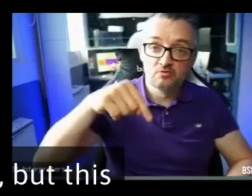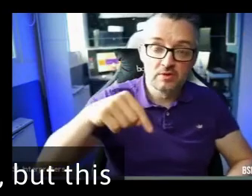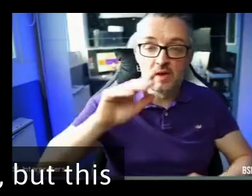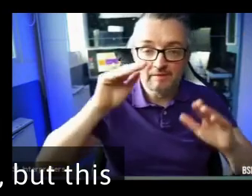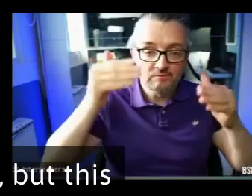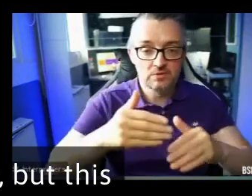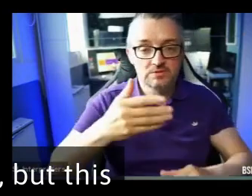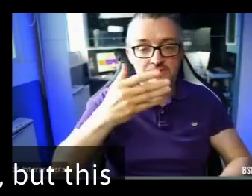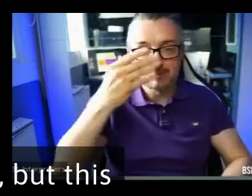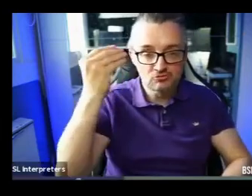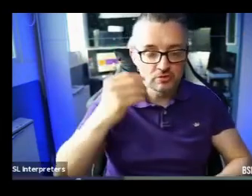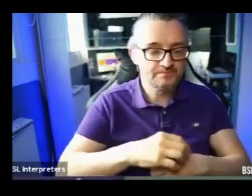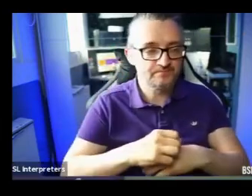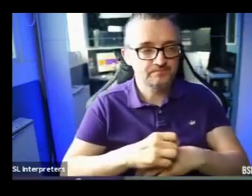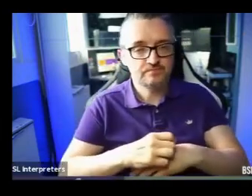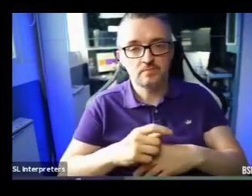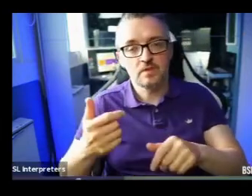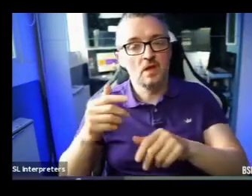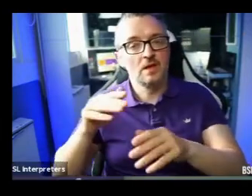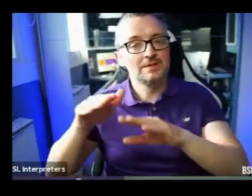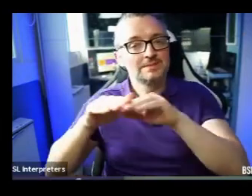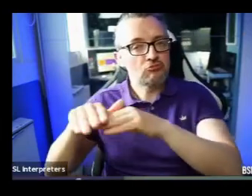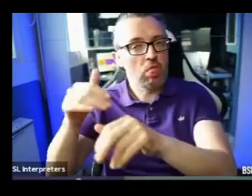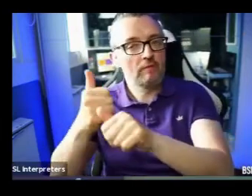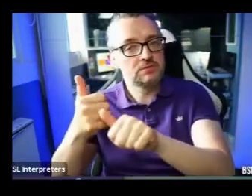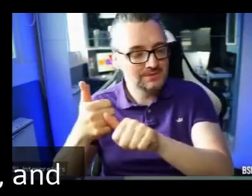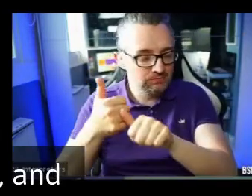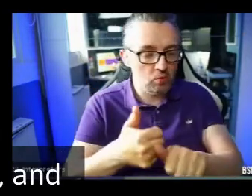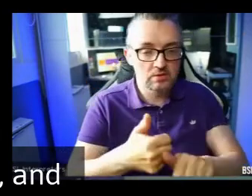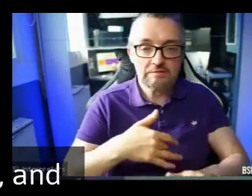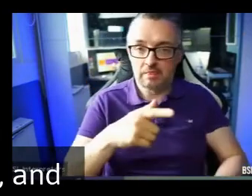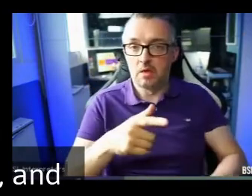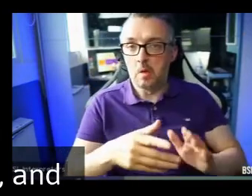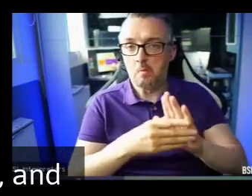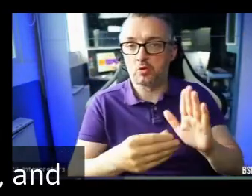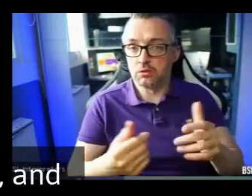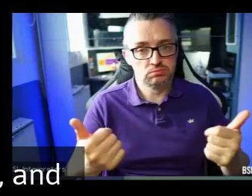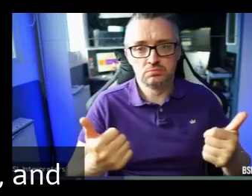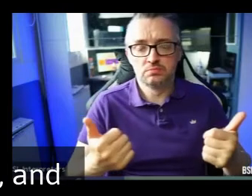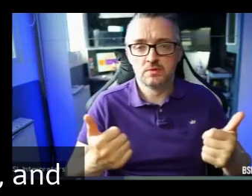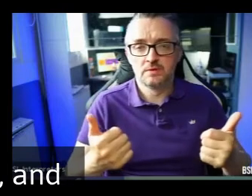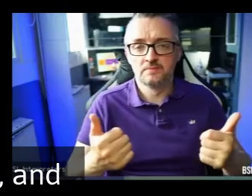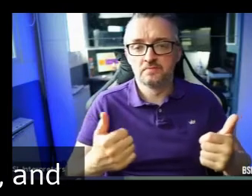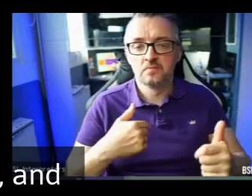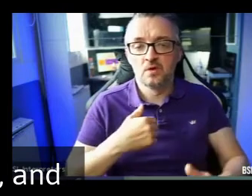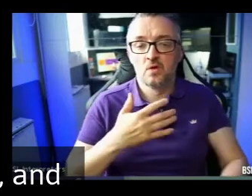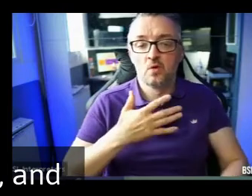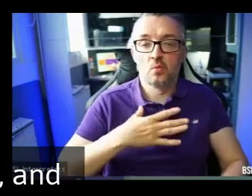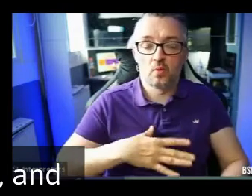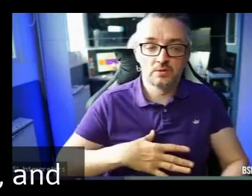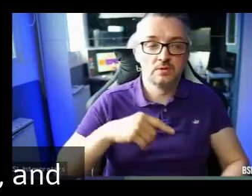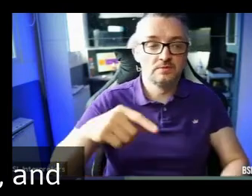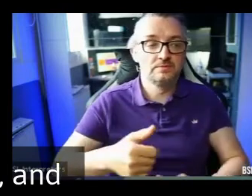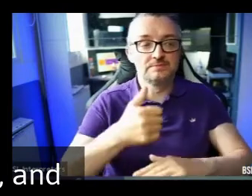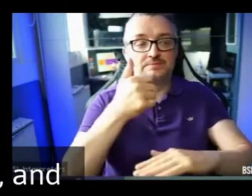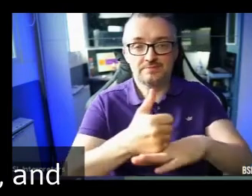been adapted with focus on dementia. It's been supported by national government. It's seen to be a reasonable model. And we look to